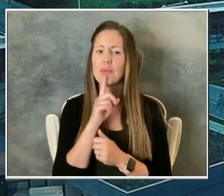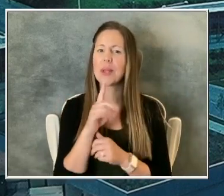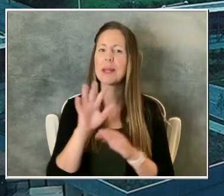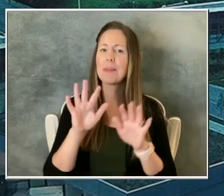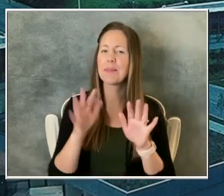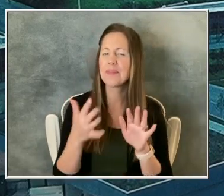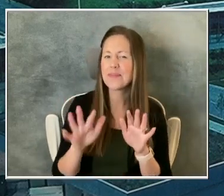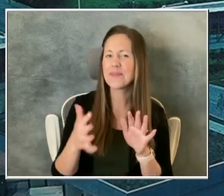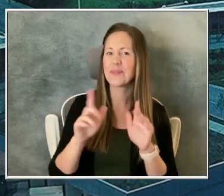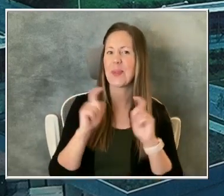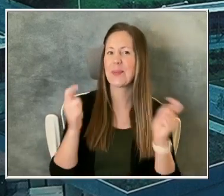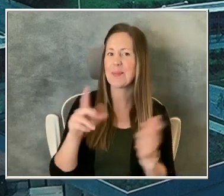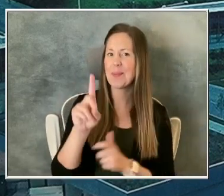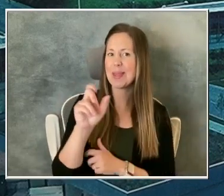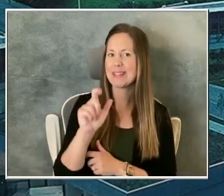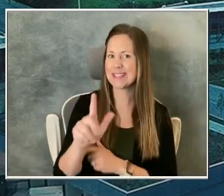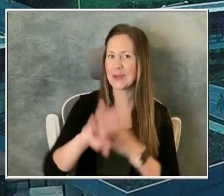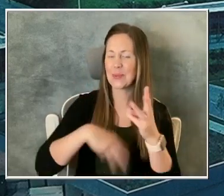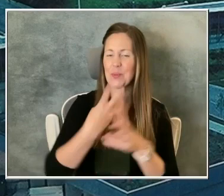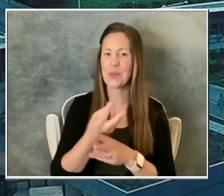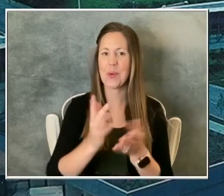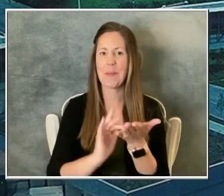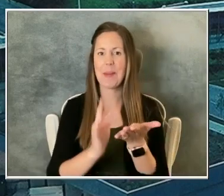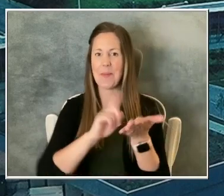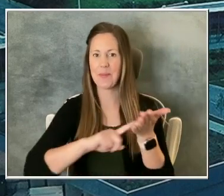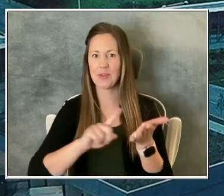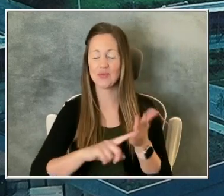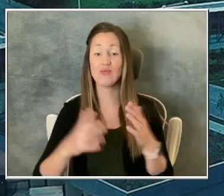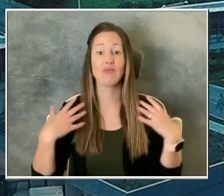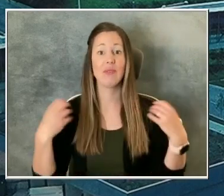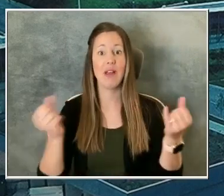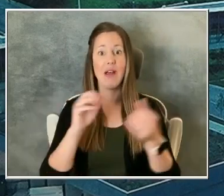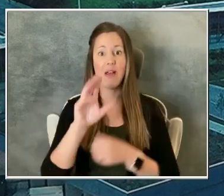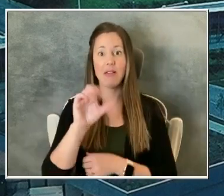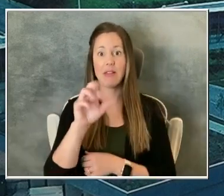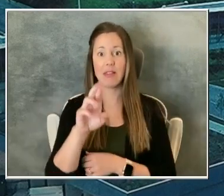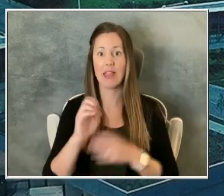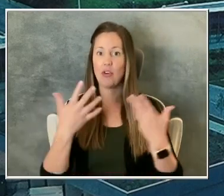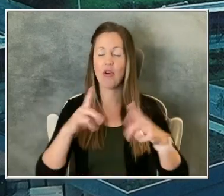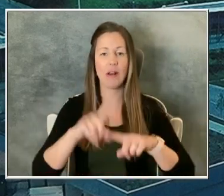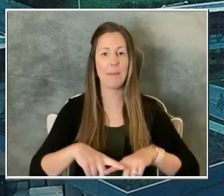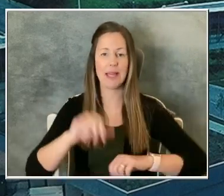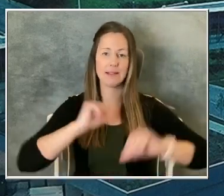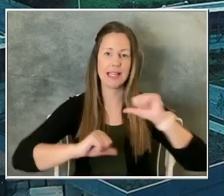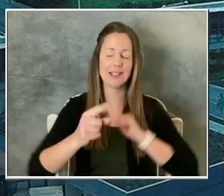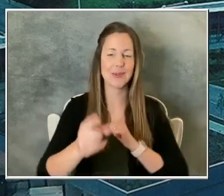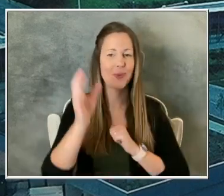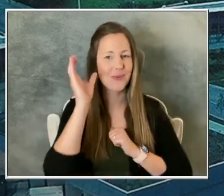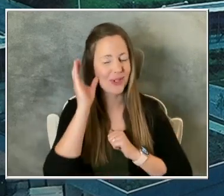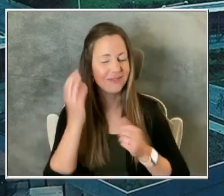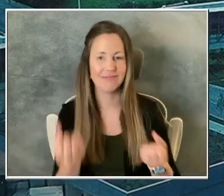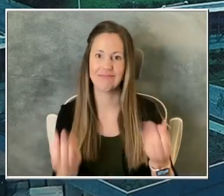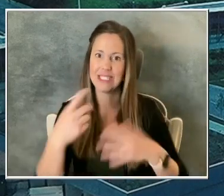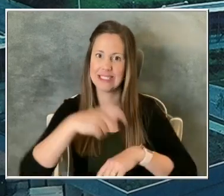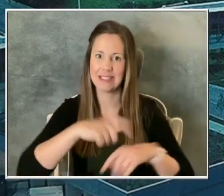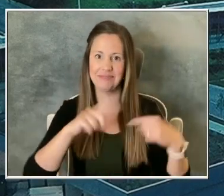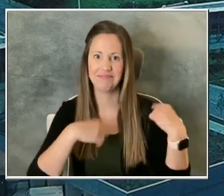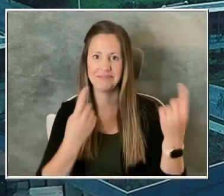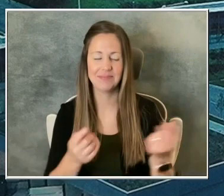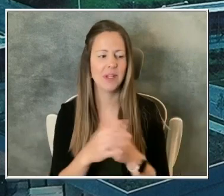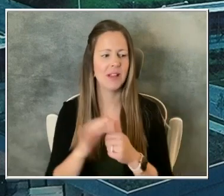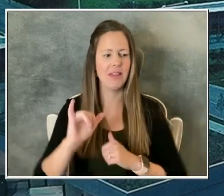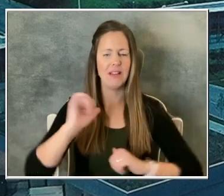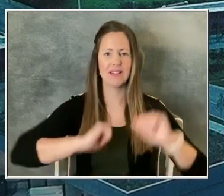world of medical research. Healthcare is based on science. You've heard that on this program many times, and that science depends on